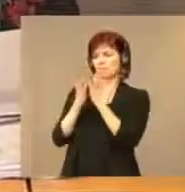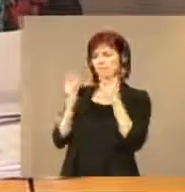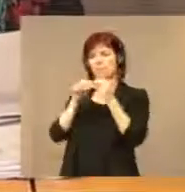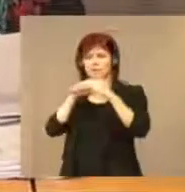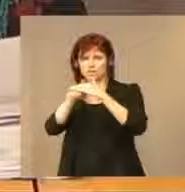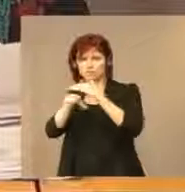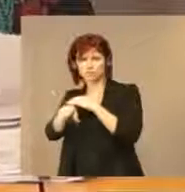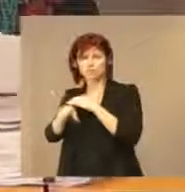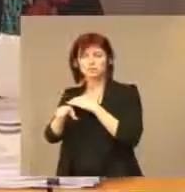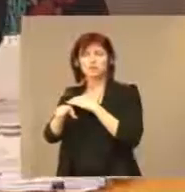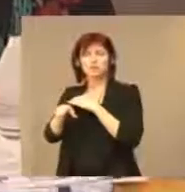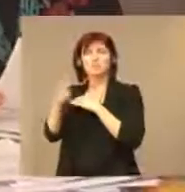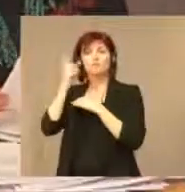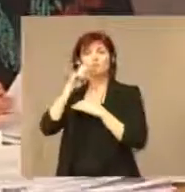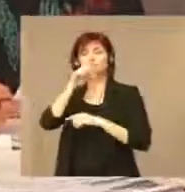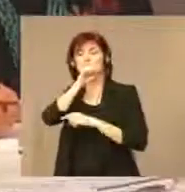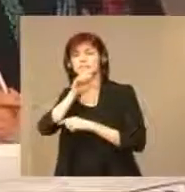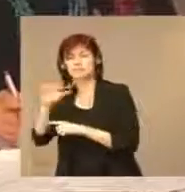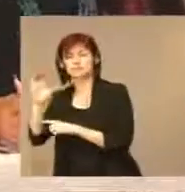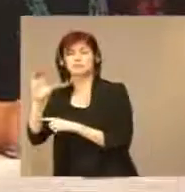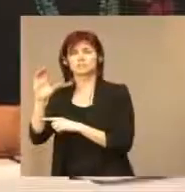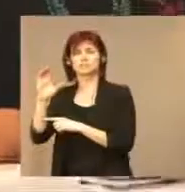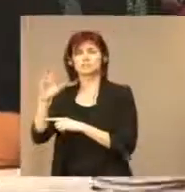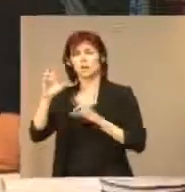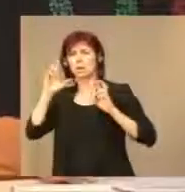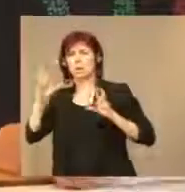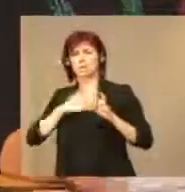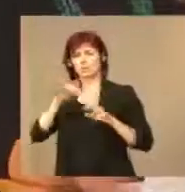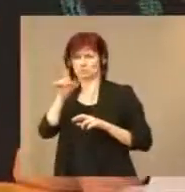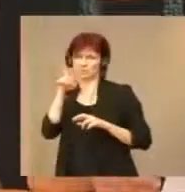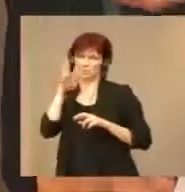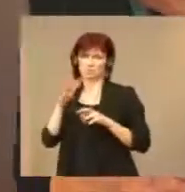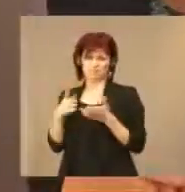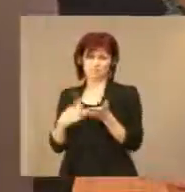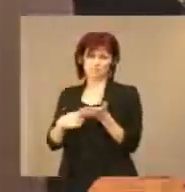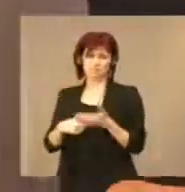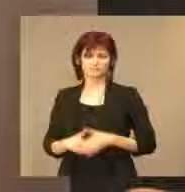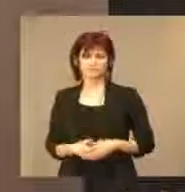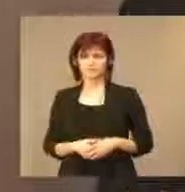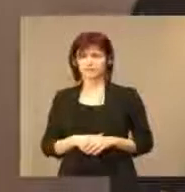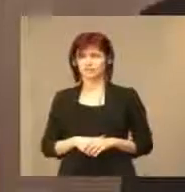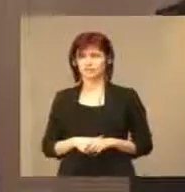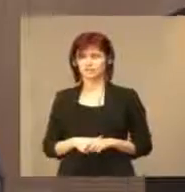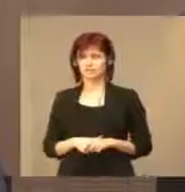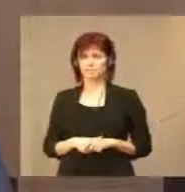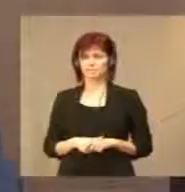First Nations people. I hope that my question will be covered at some point. So. Okay.